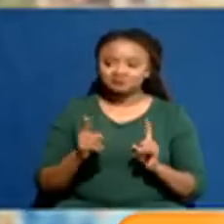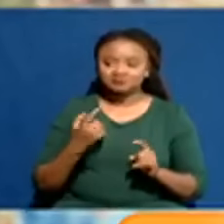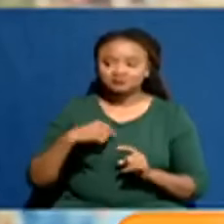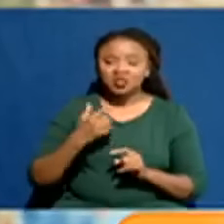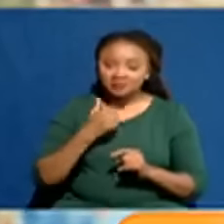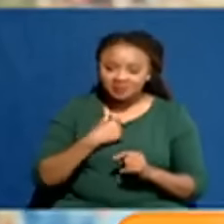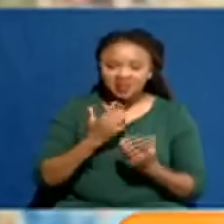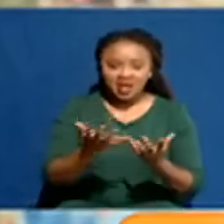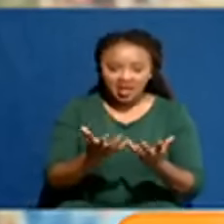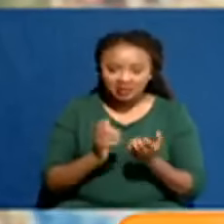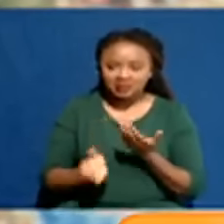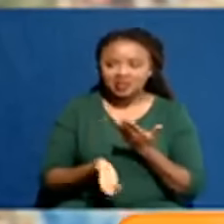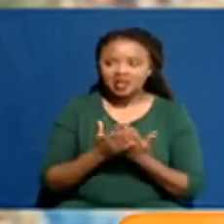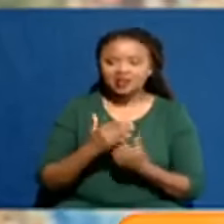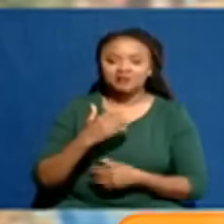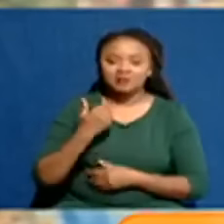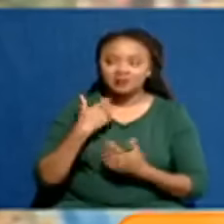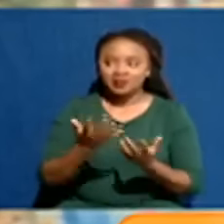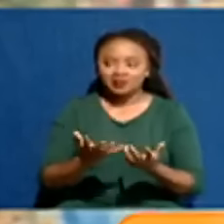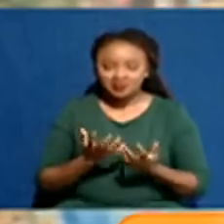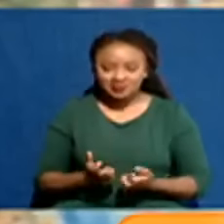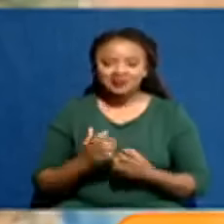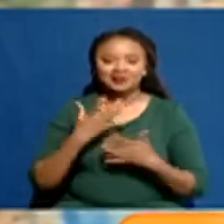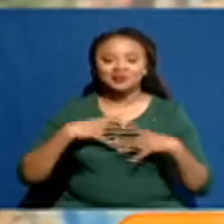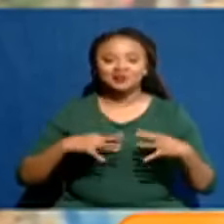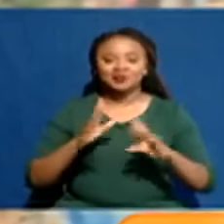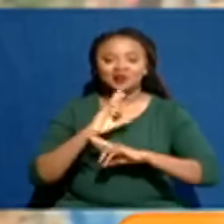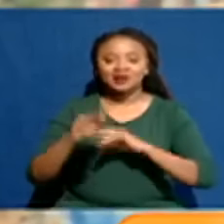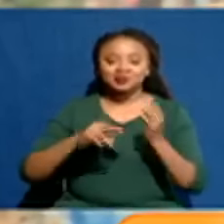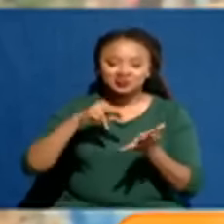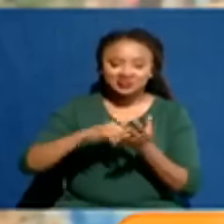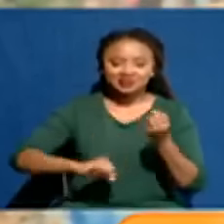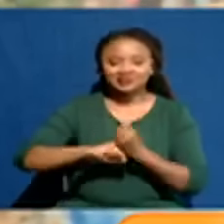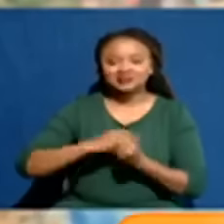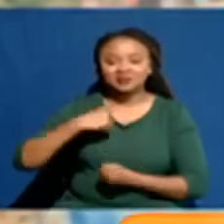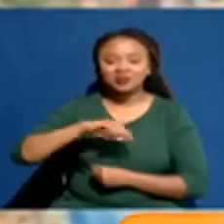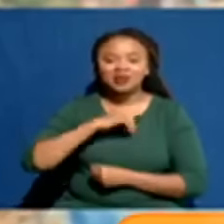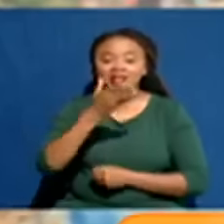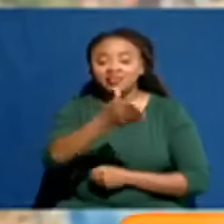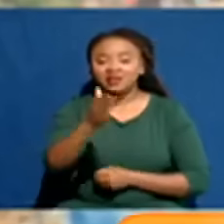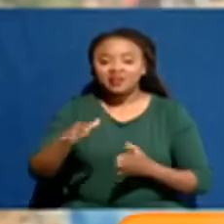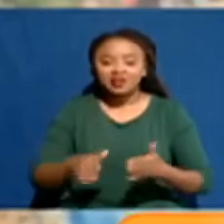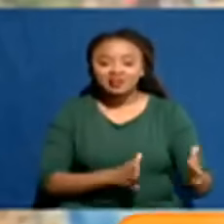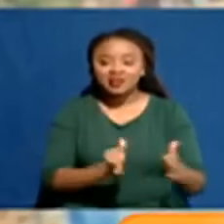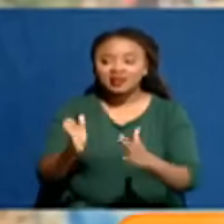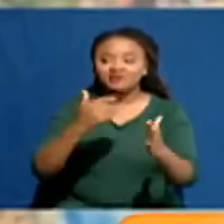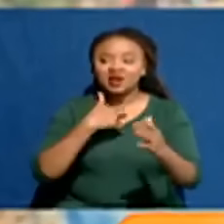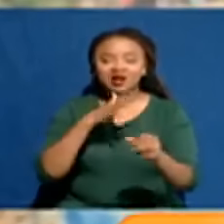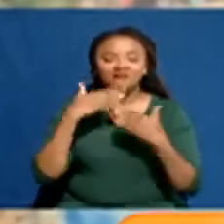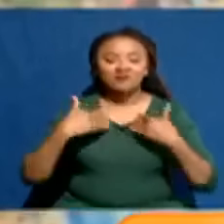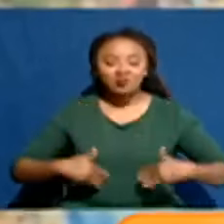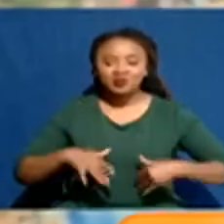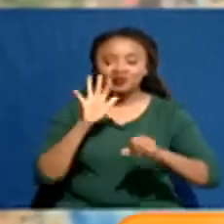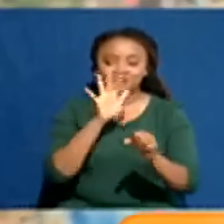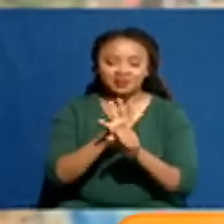help, I need machinery on the ground, I need those people wasimame hapa wasaidie watu hapa, kuna mili mingi sana, more bodies are here, even